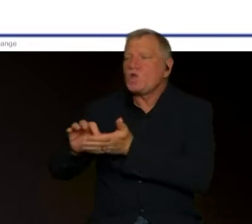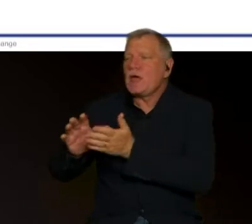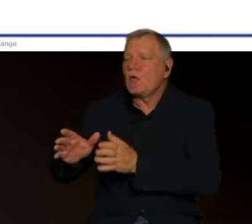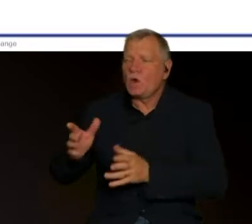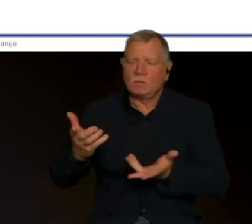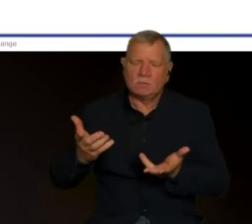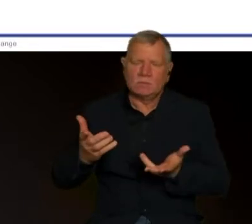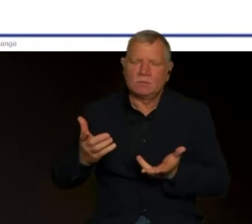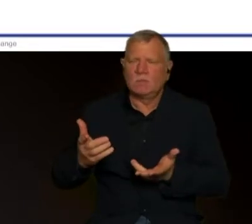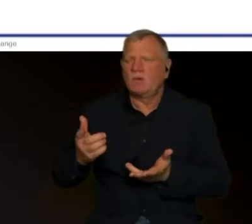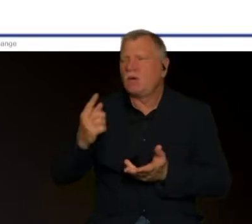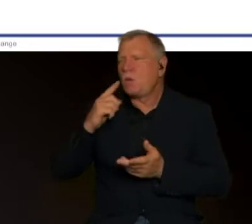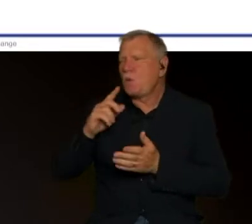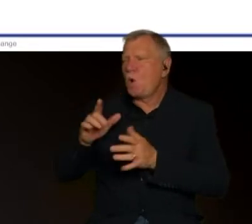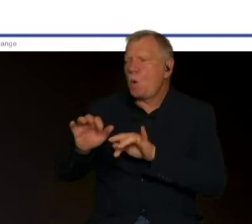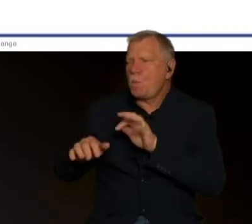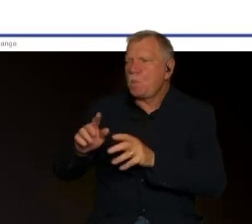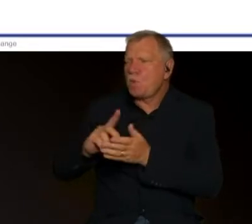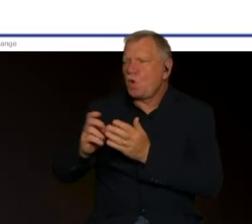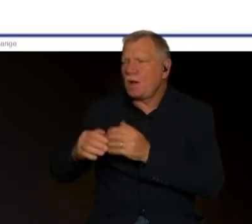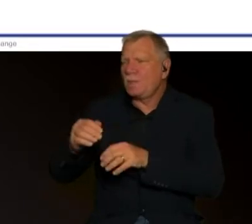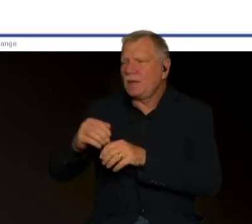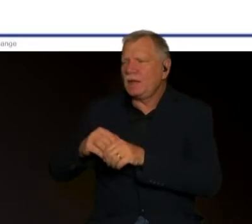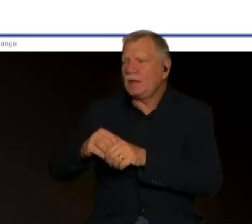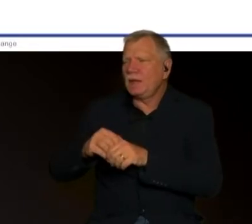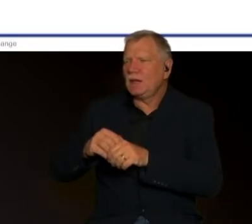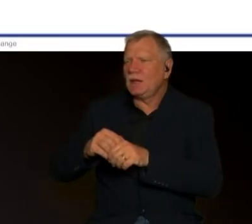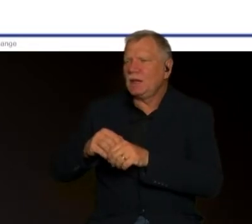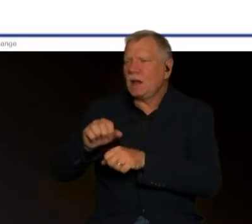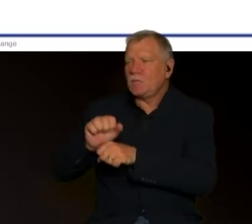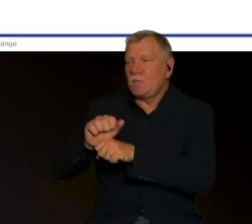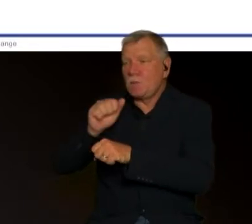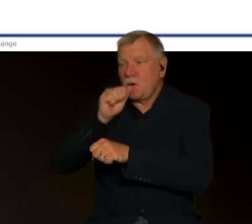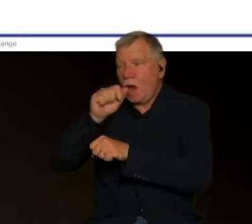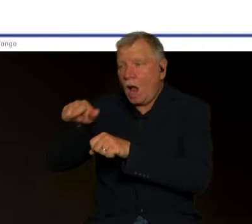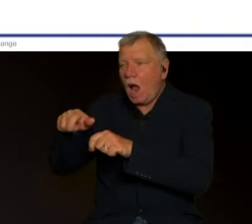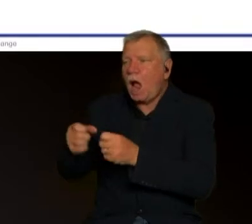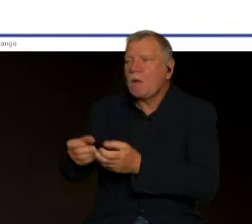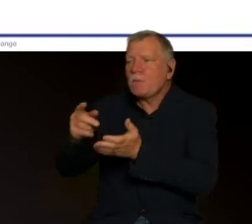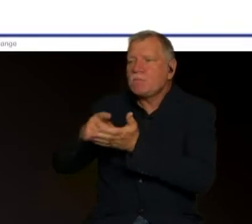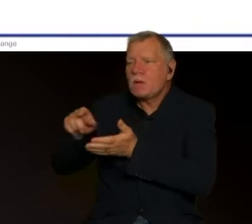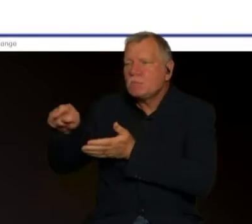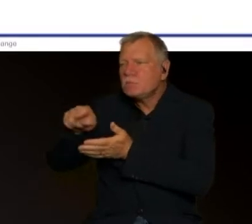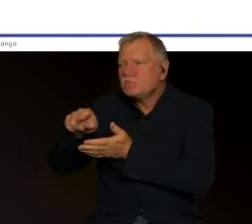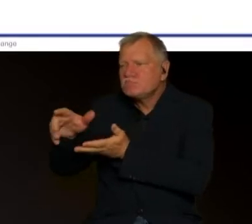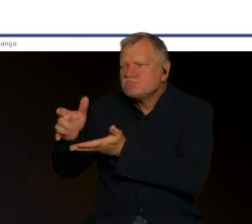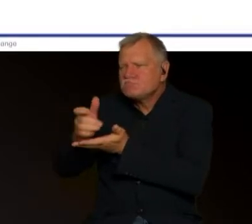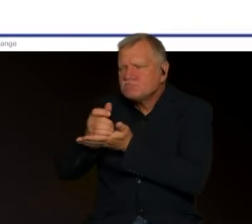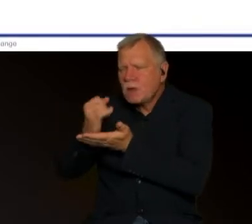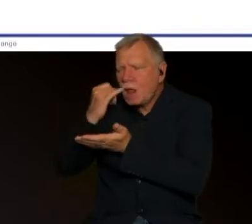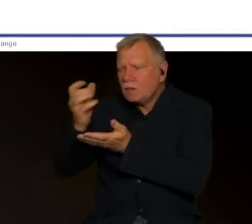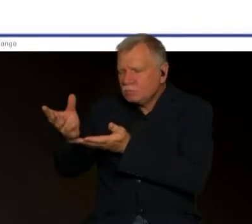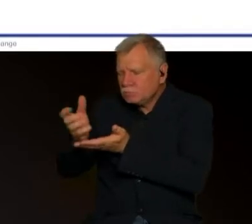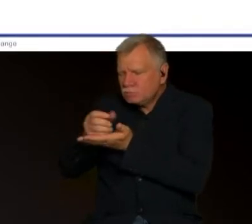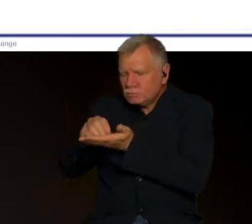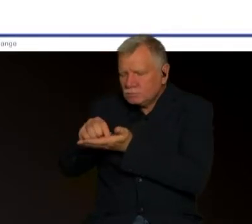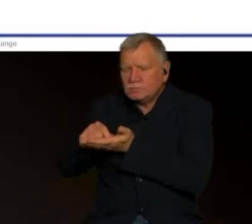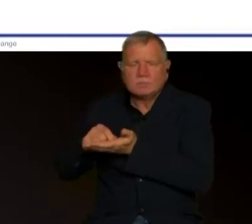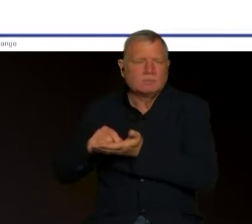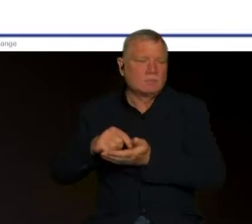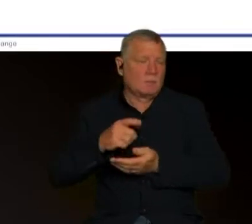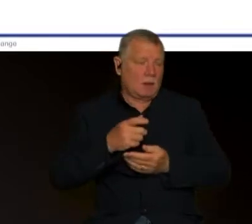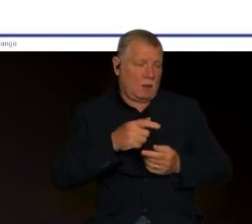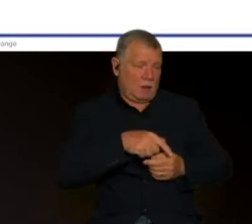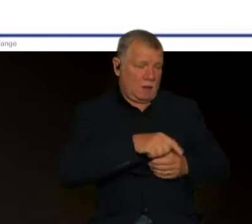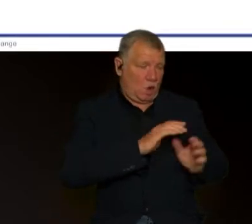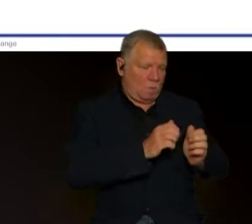is paid, what a programmer is paid in Puerto Rico in the private job market. Once we did that, we